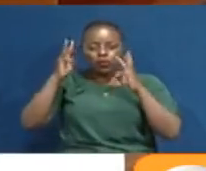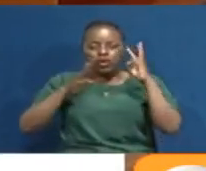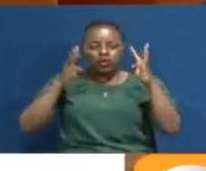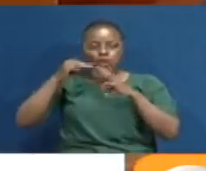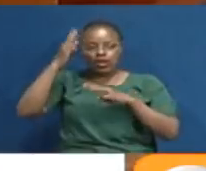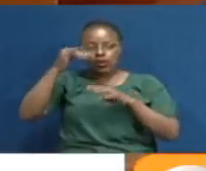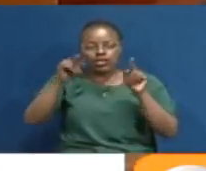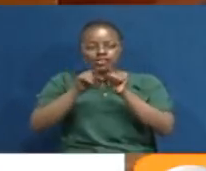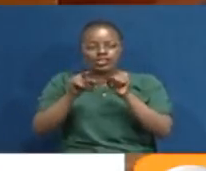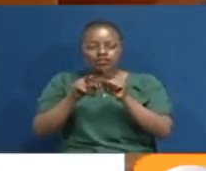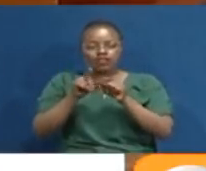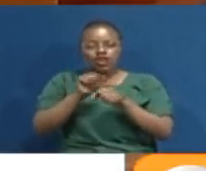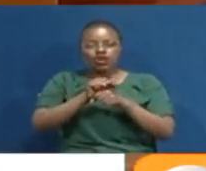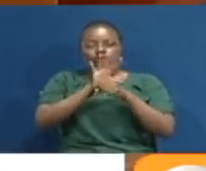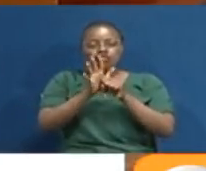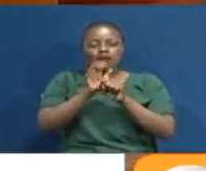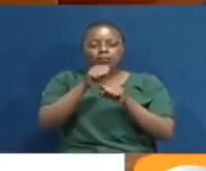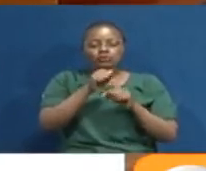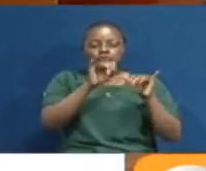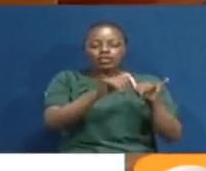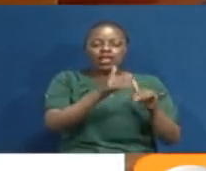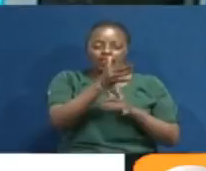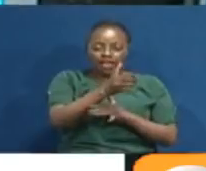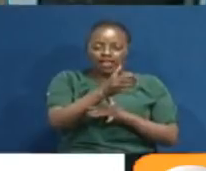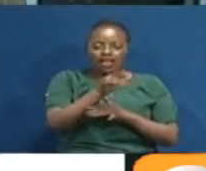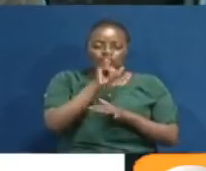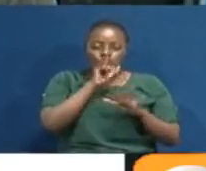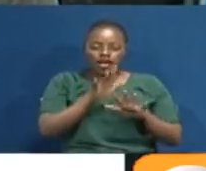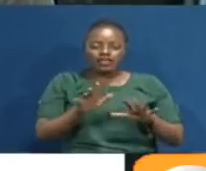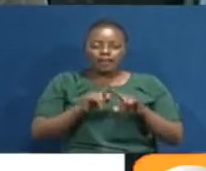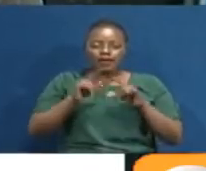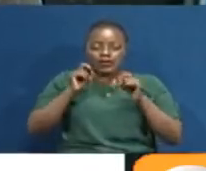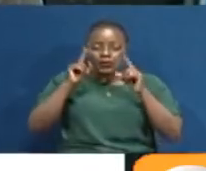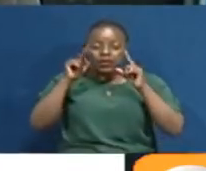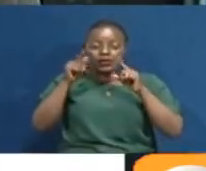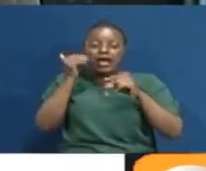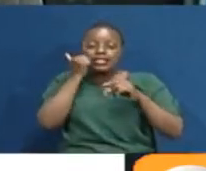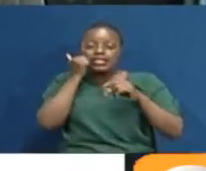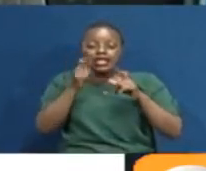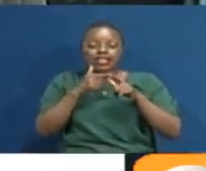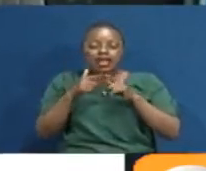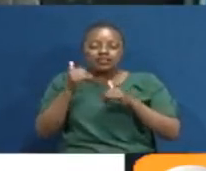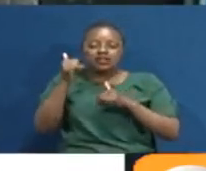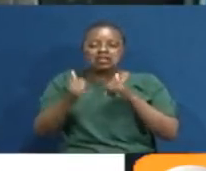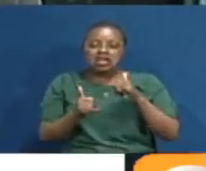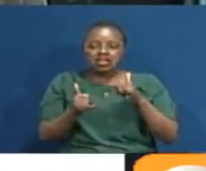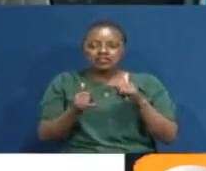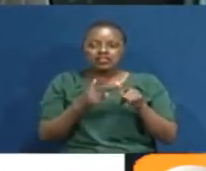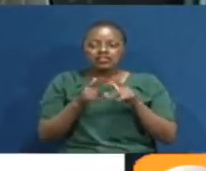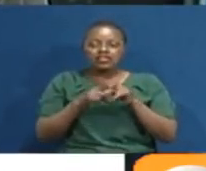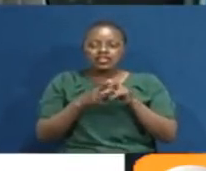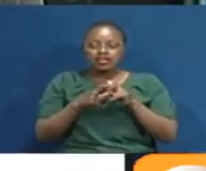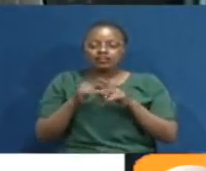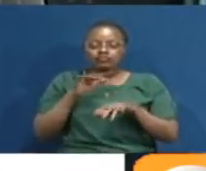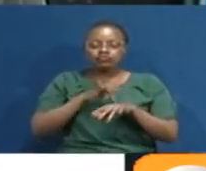it is because, just like COVID, you could be sitting with it silently, not realizing you've got it, and then eventually it kicks